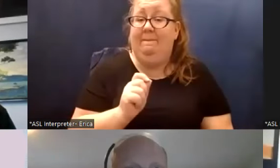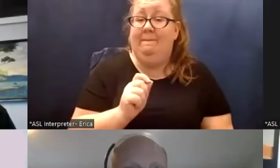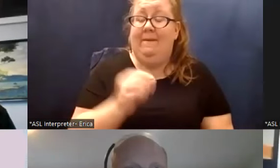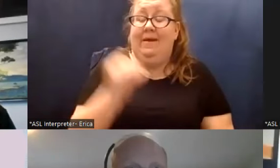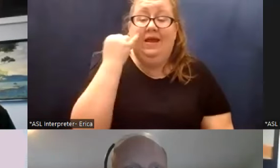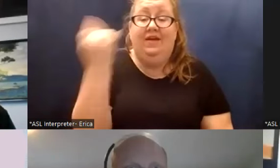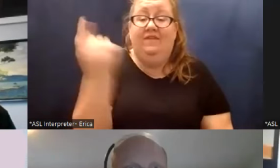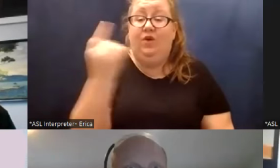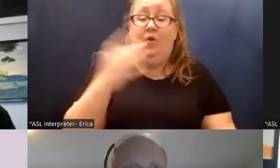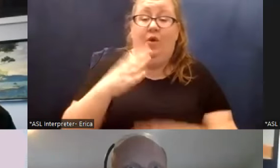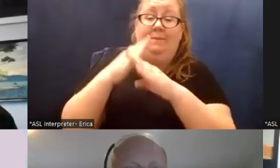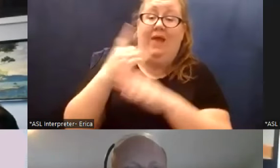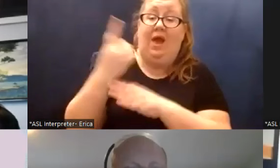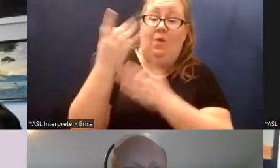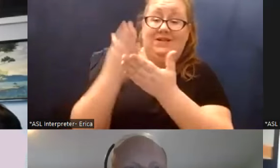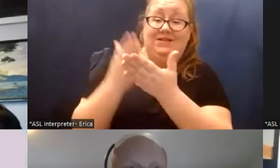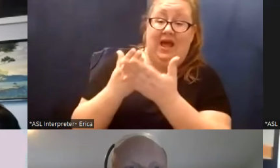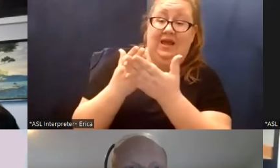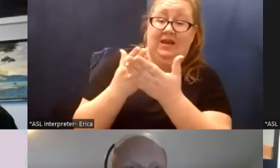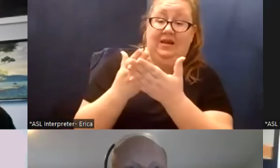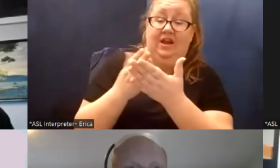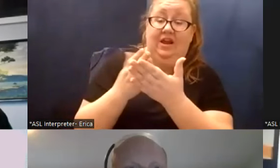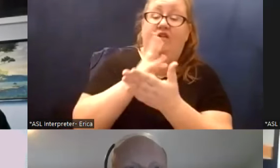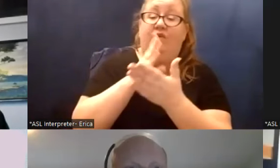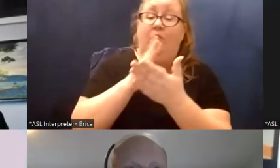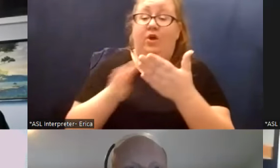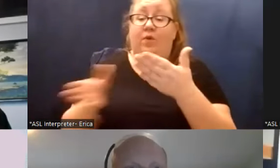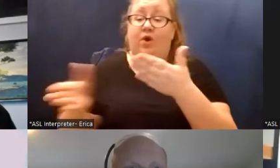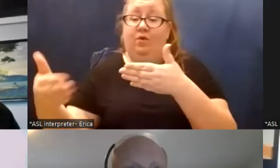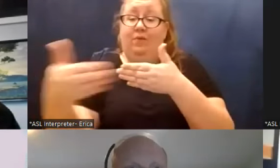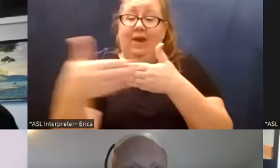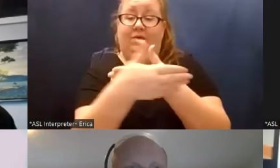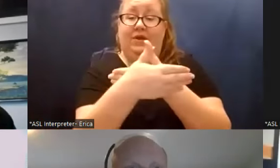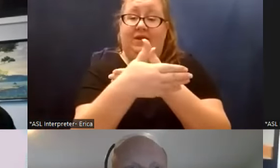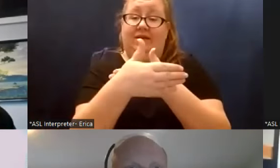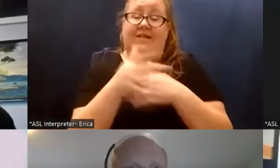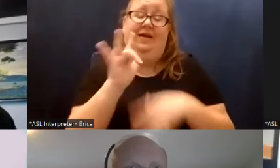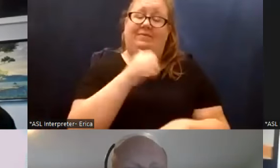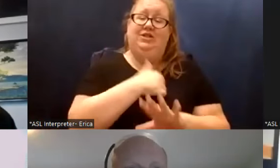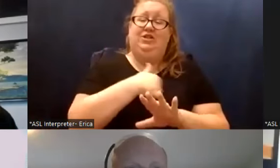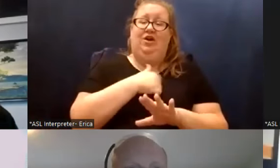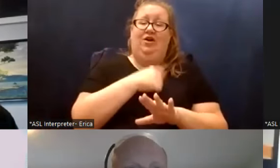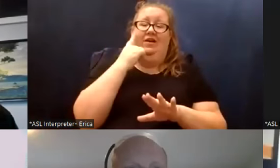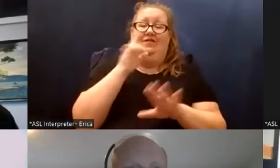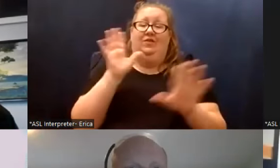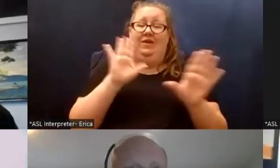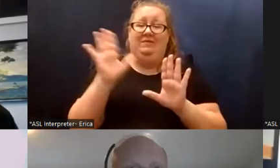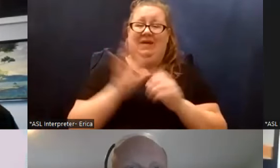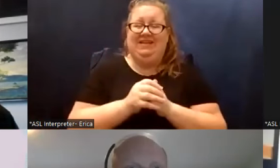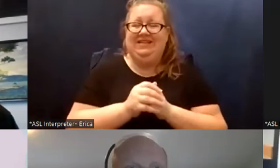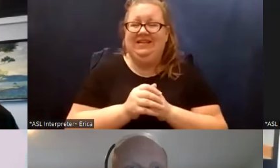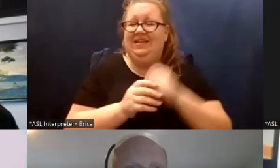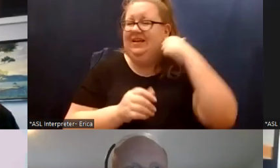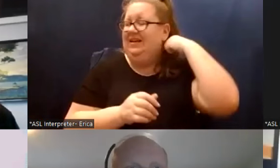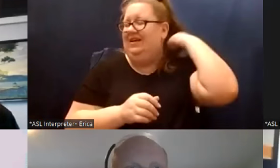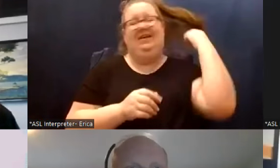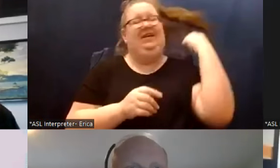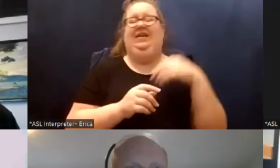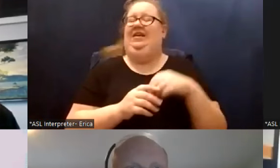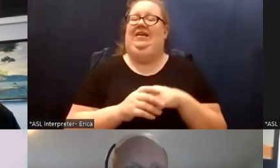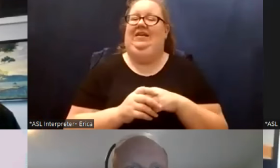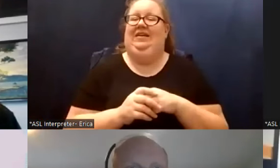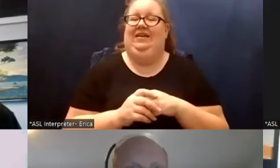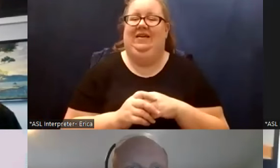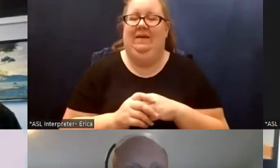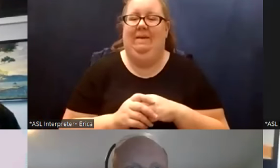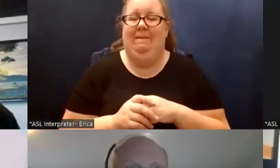only block one side, water will go around it. I'm sorry for waving my hands and not explaining whole enough.